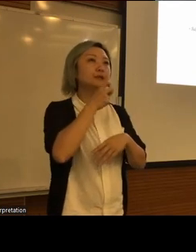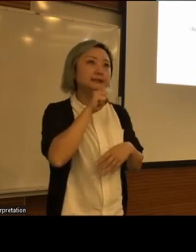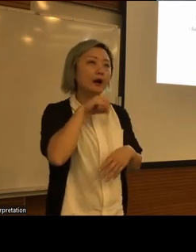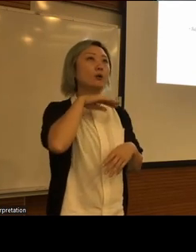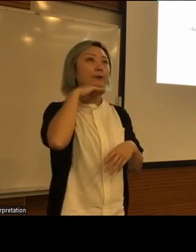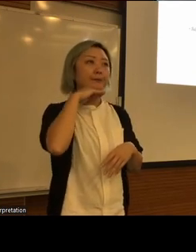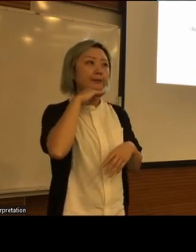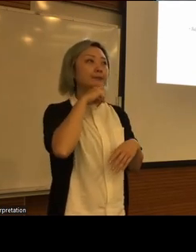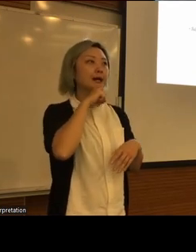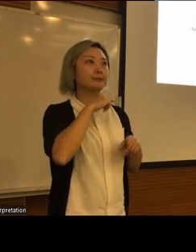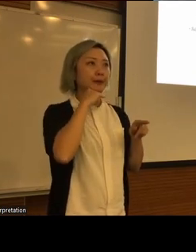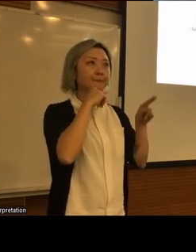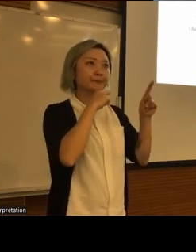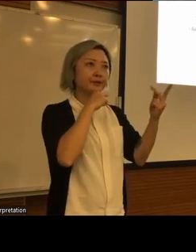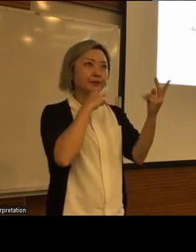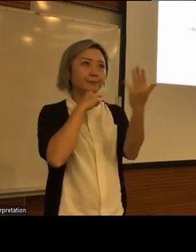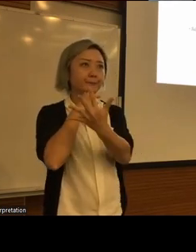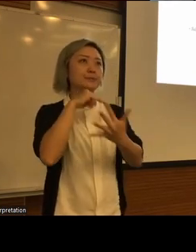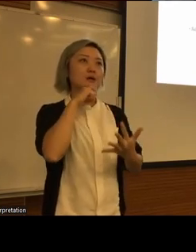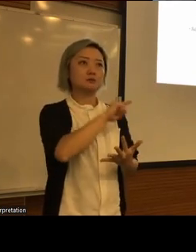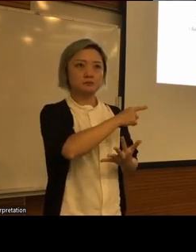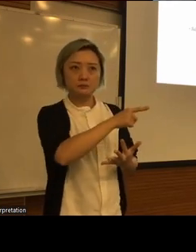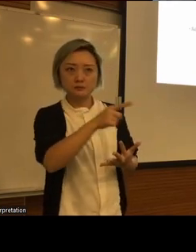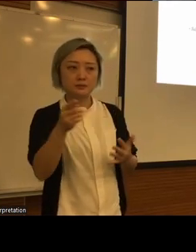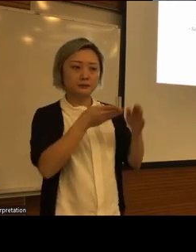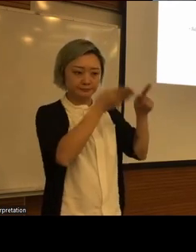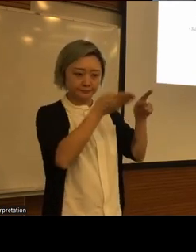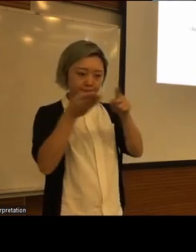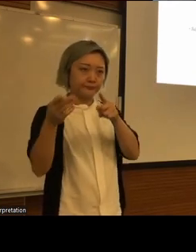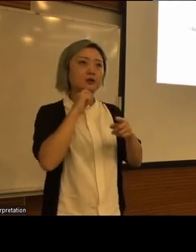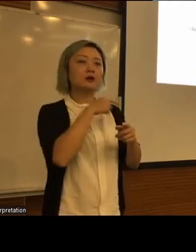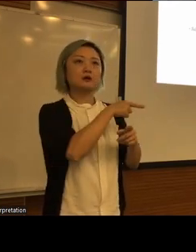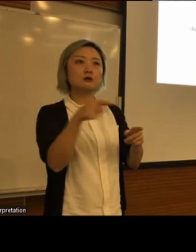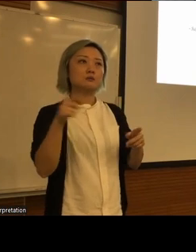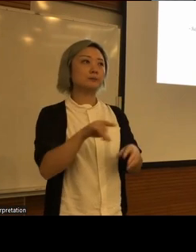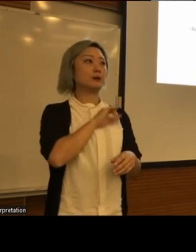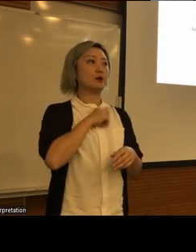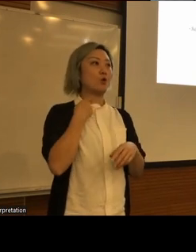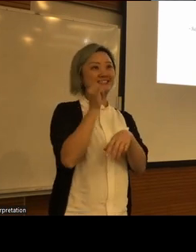suppose you have your attention falters for 1 second.